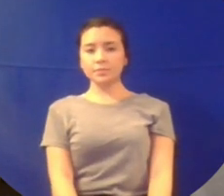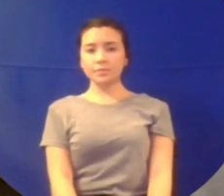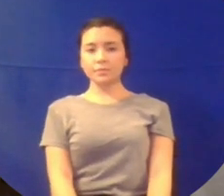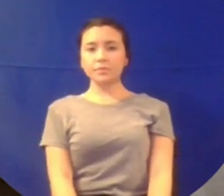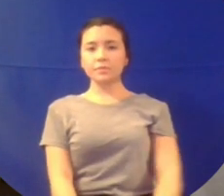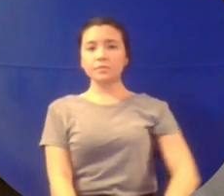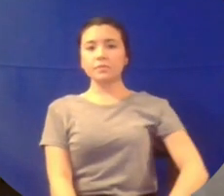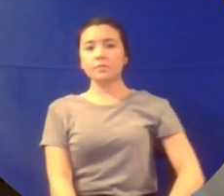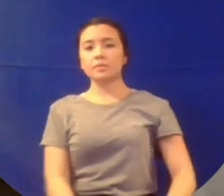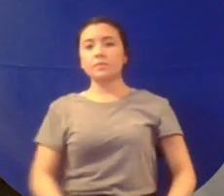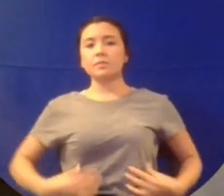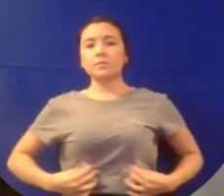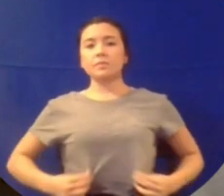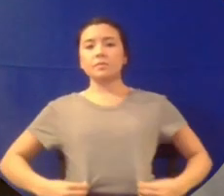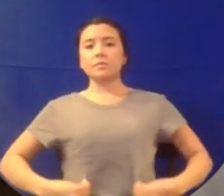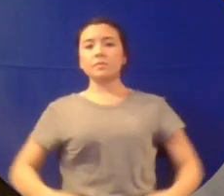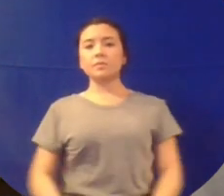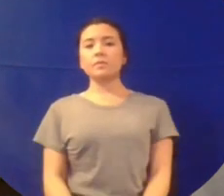forever and